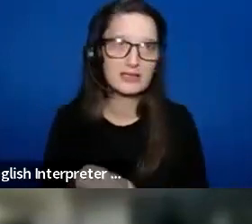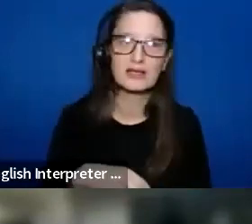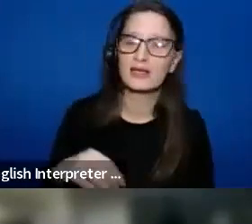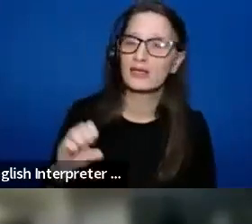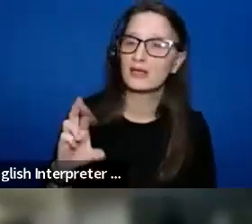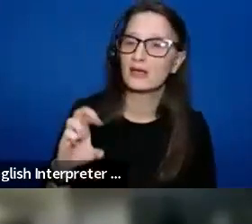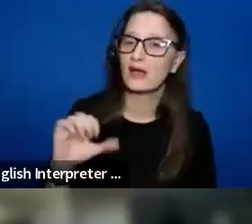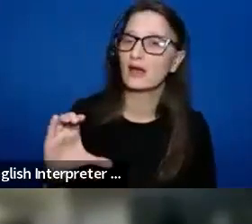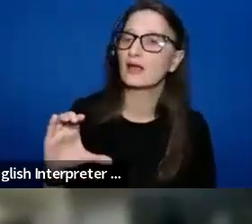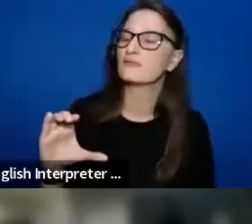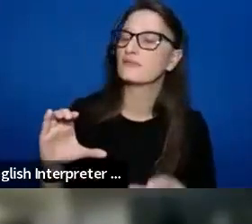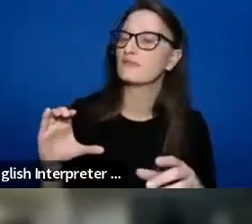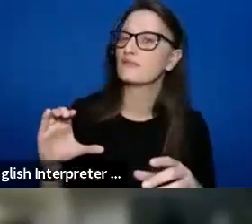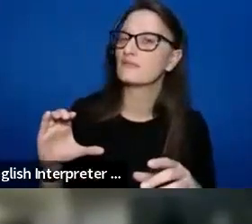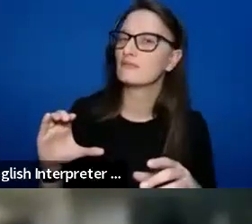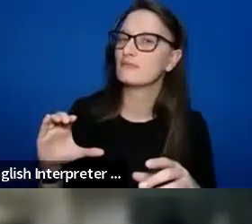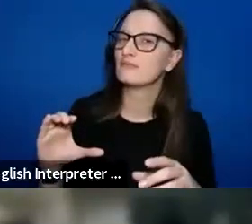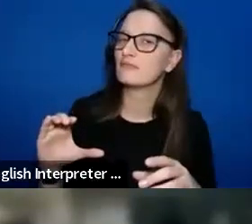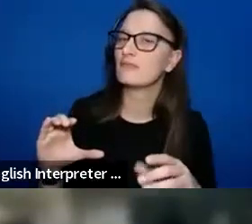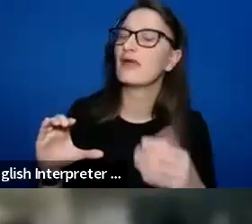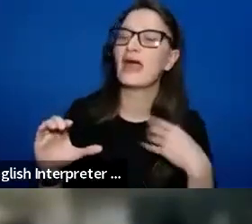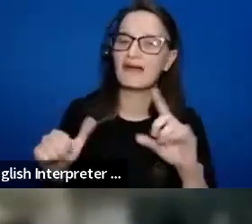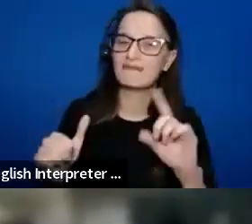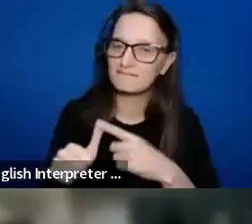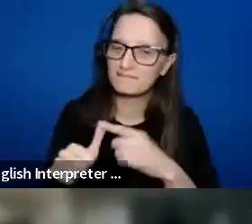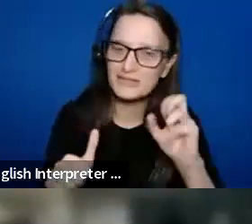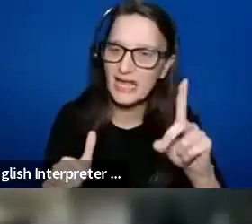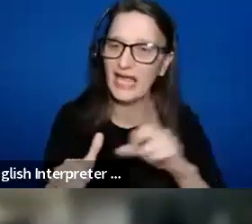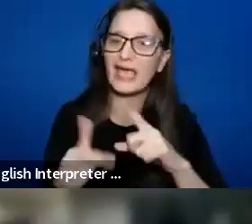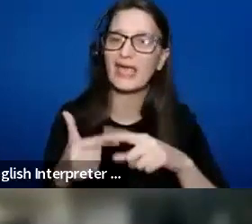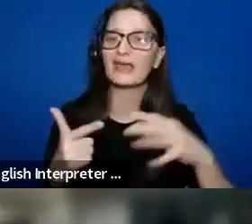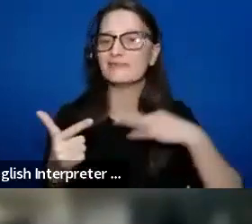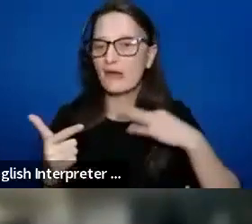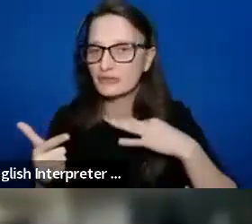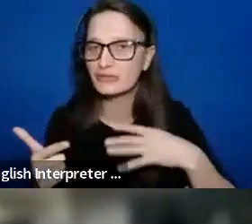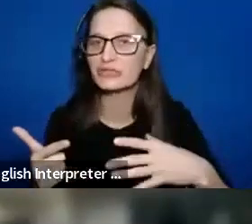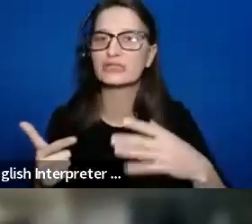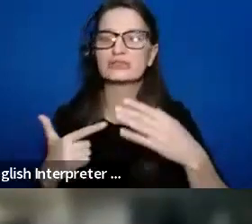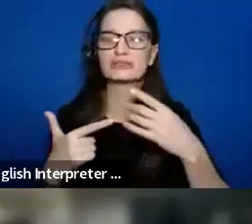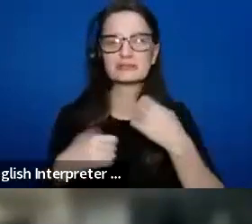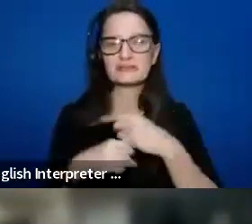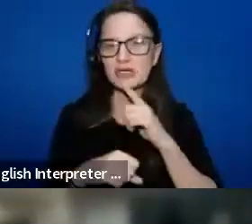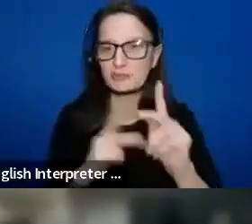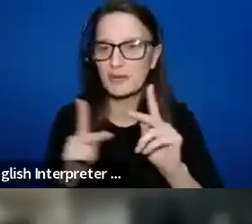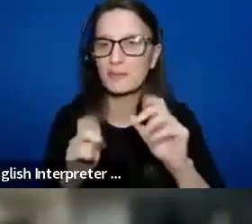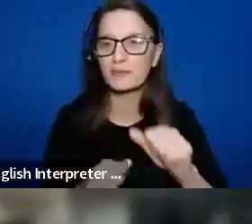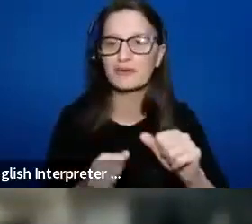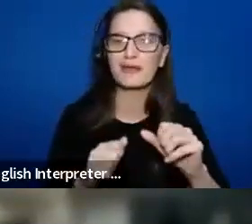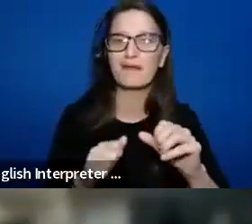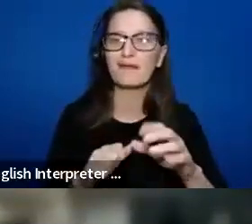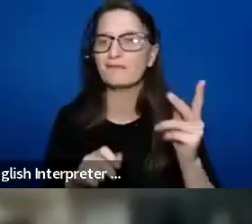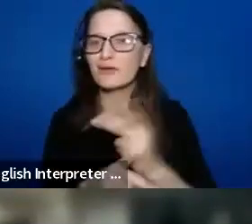Yeah, no, I think that's most of it. You know, we've got some first aid, we've got some volunteers out to help make sure folks can figure out where we're going.